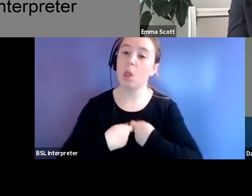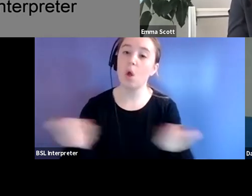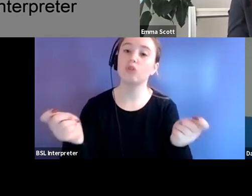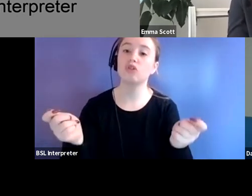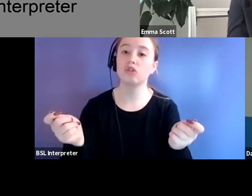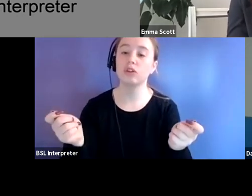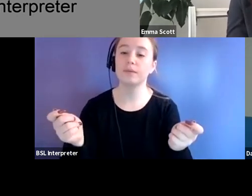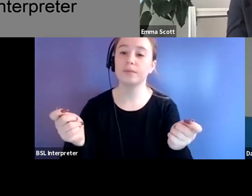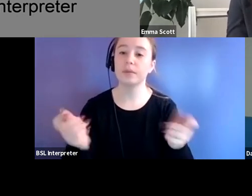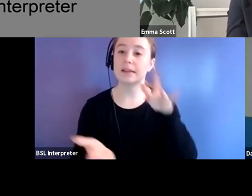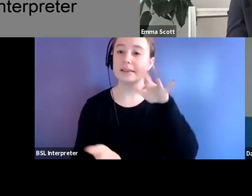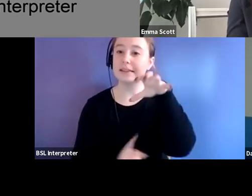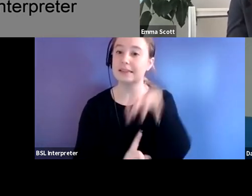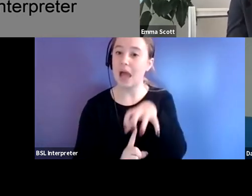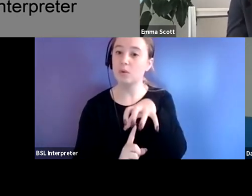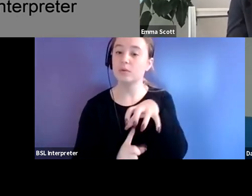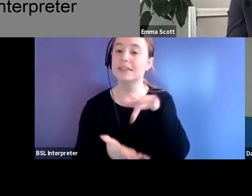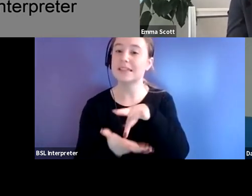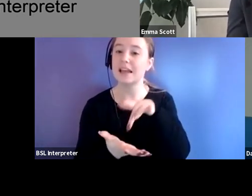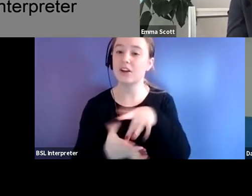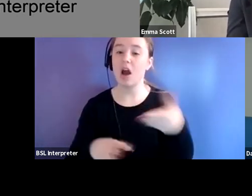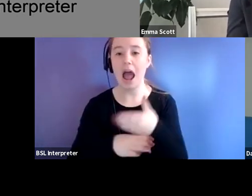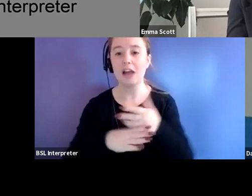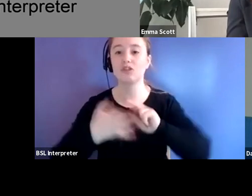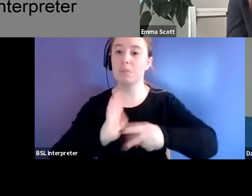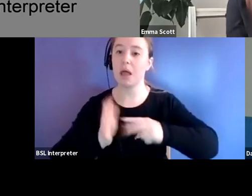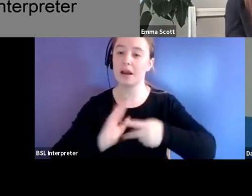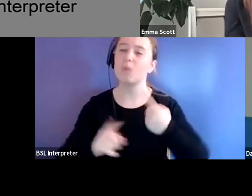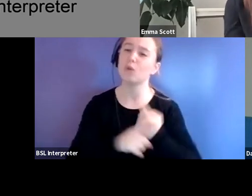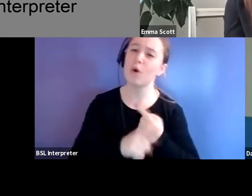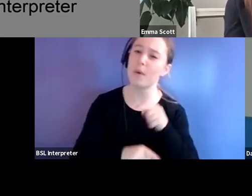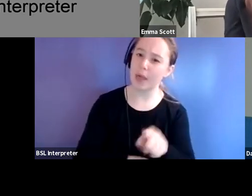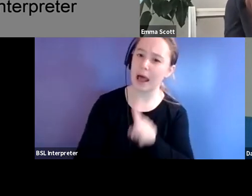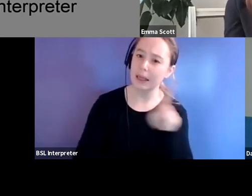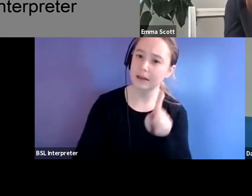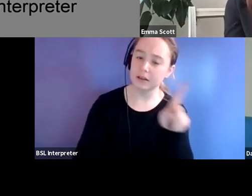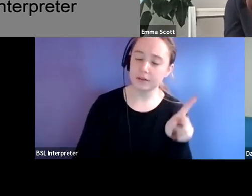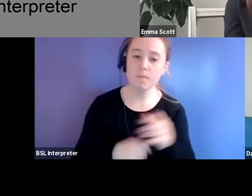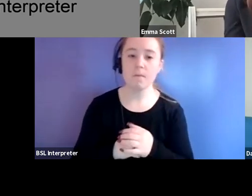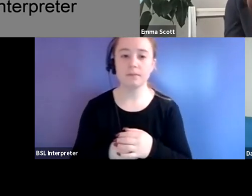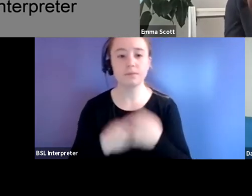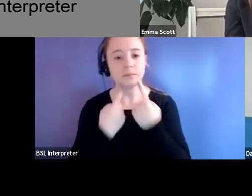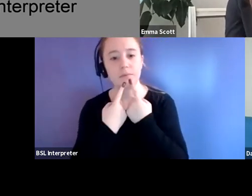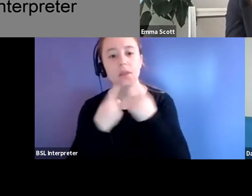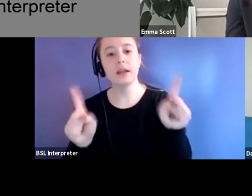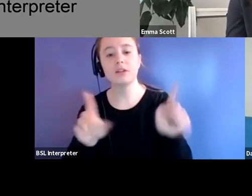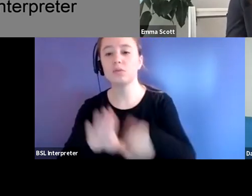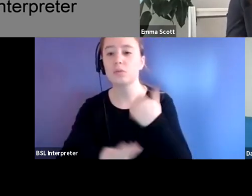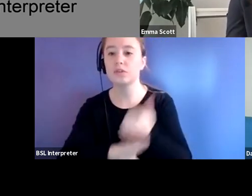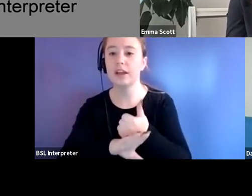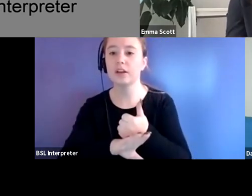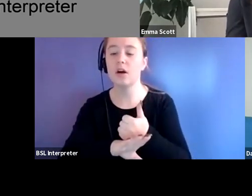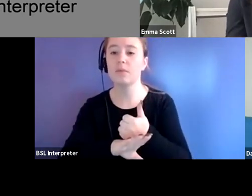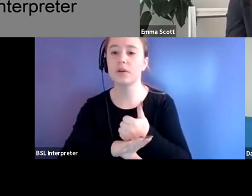of the Town Centre Action Plan, and I'll talk about more about that shortly. We announced that we will establish a place-based investment